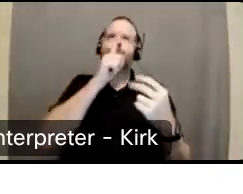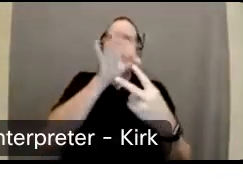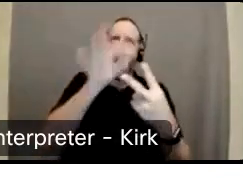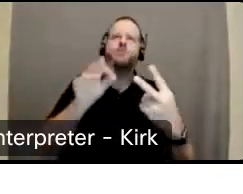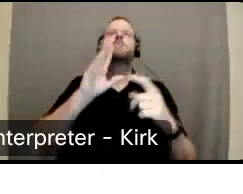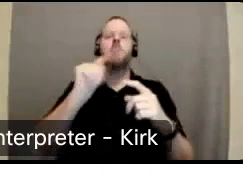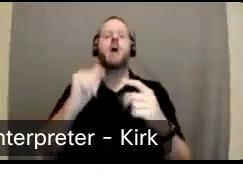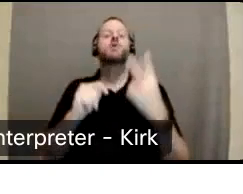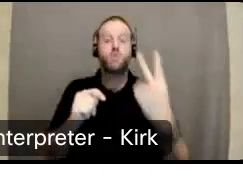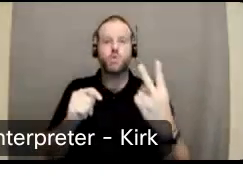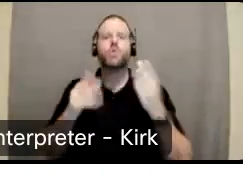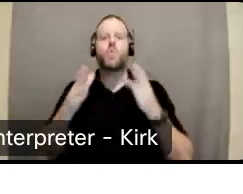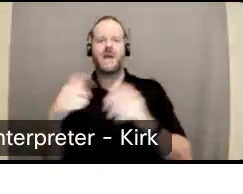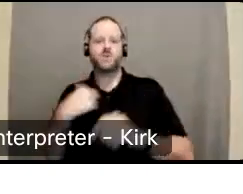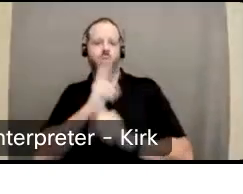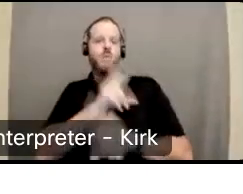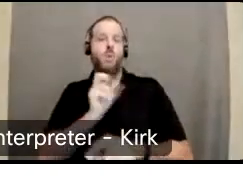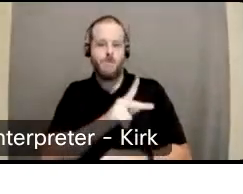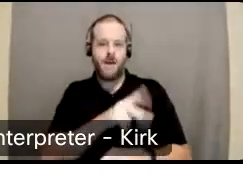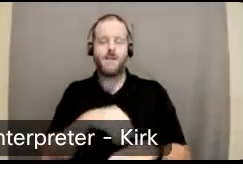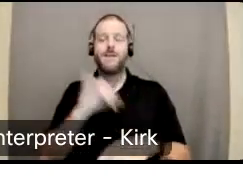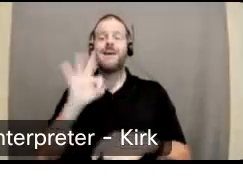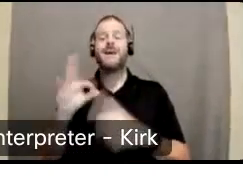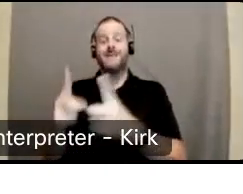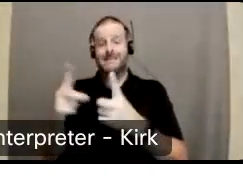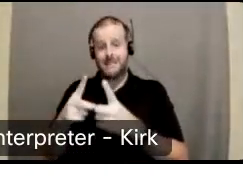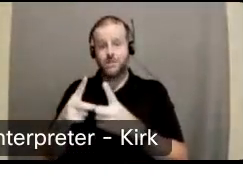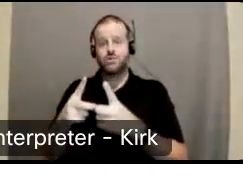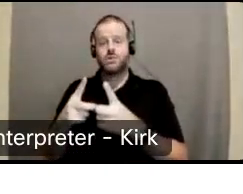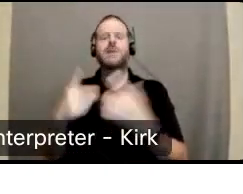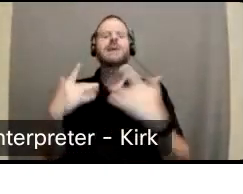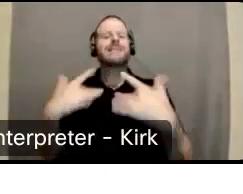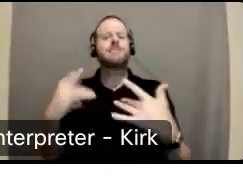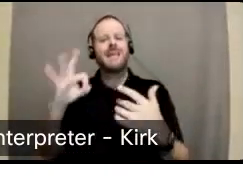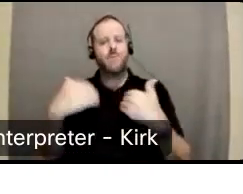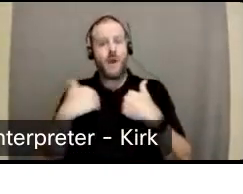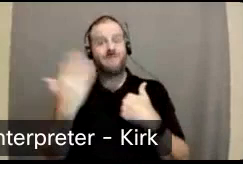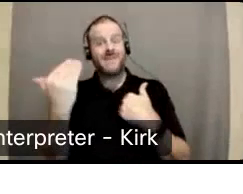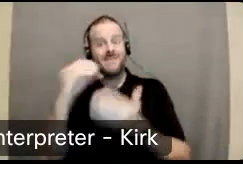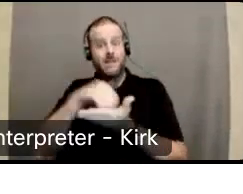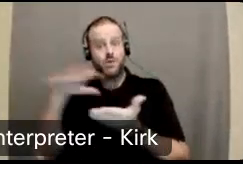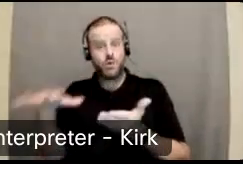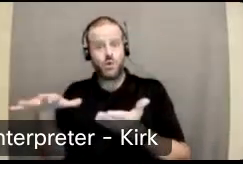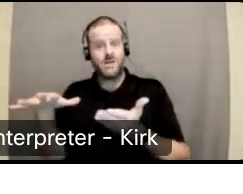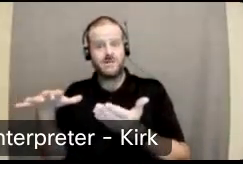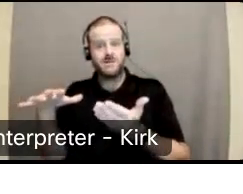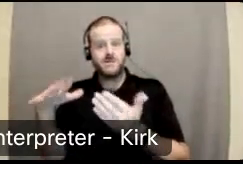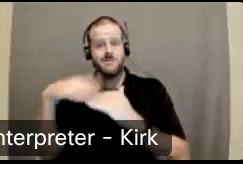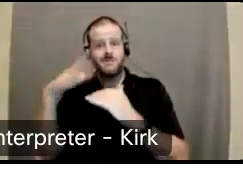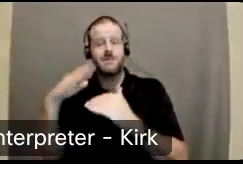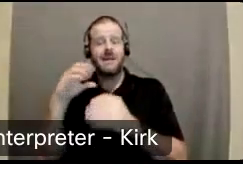that we report these data back. If your district is, typically if you have 15 students or more in these data